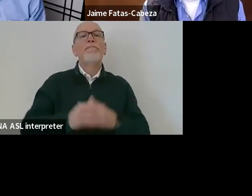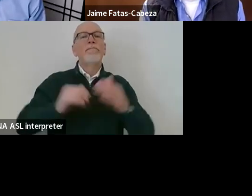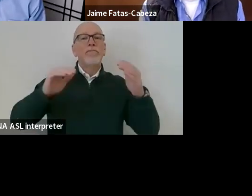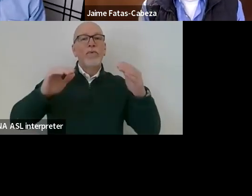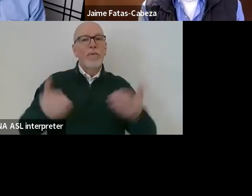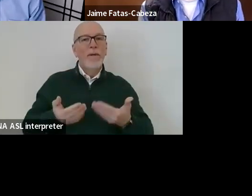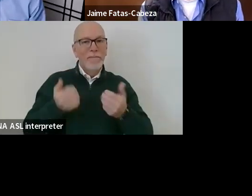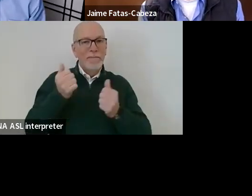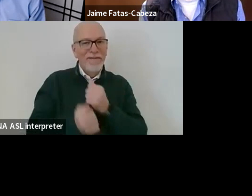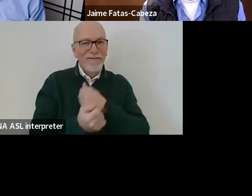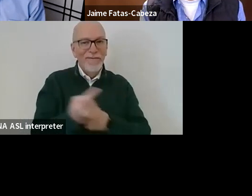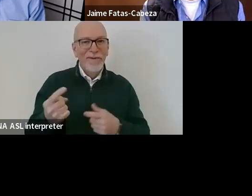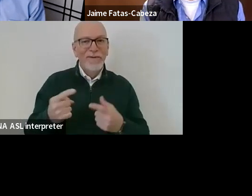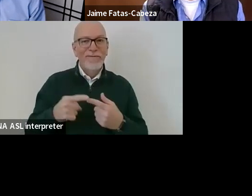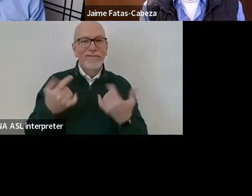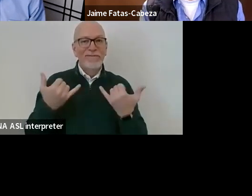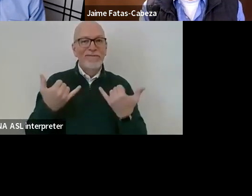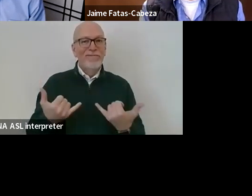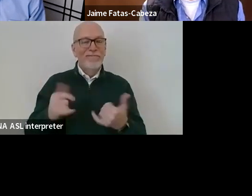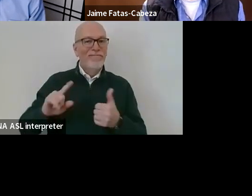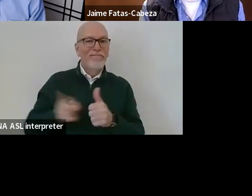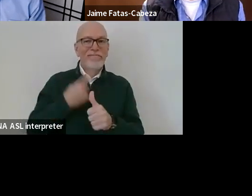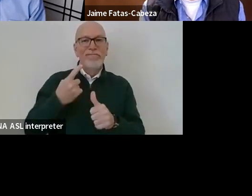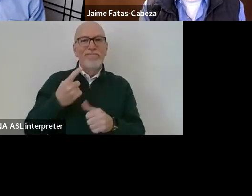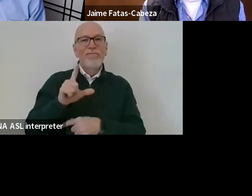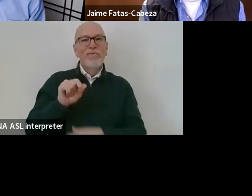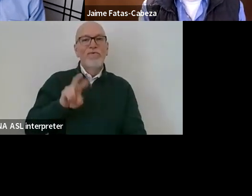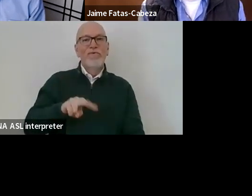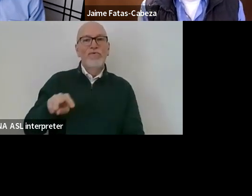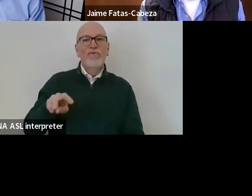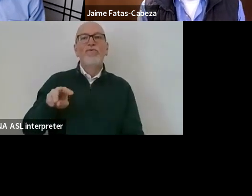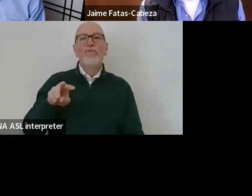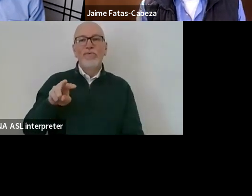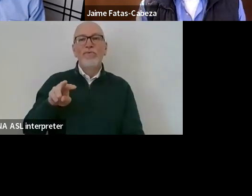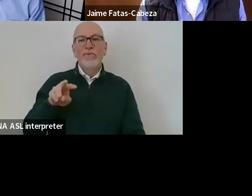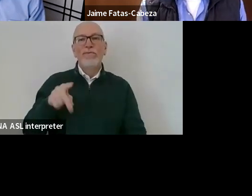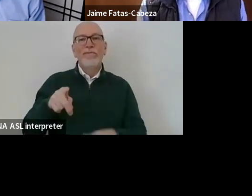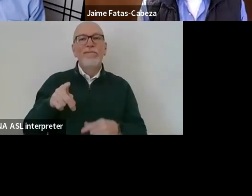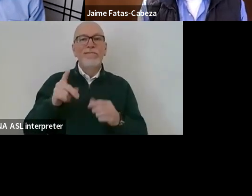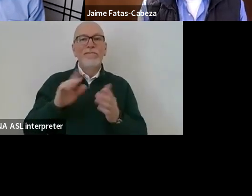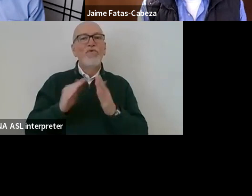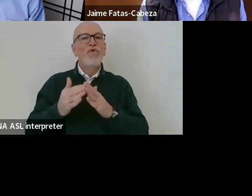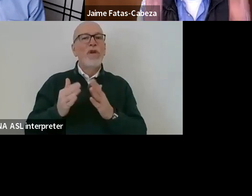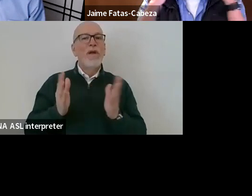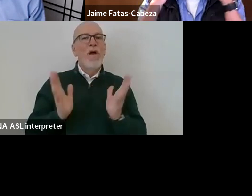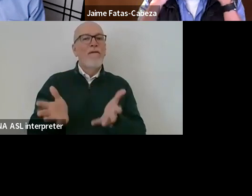welcome everybody to the first of 2022 Community